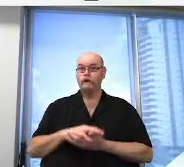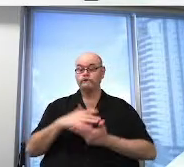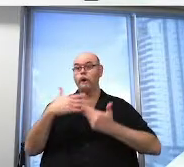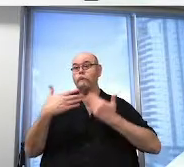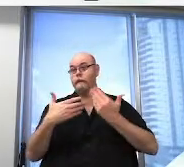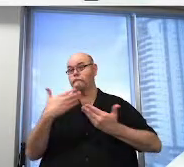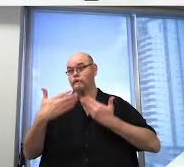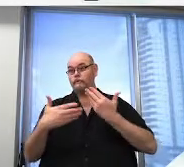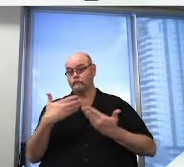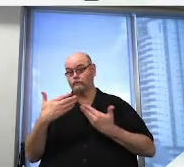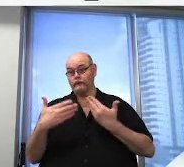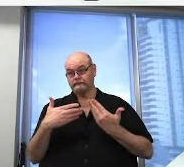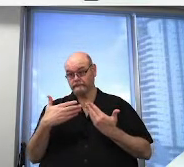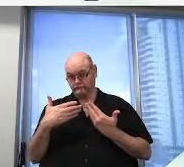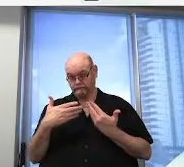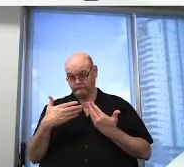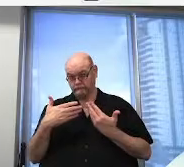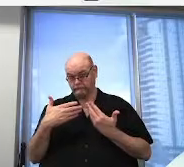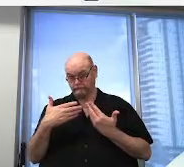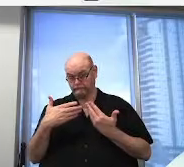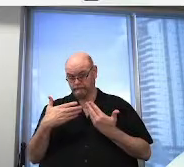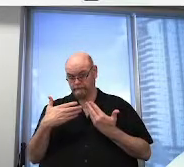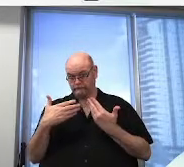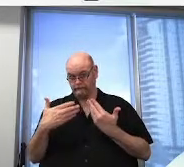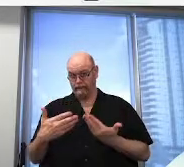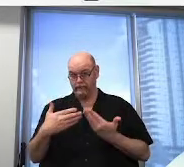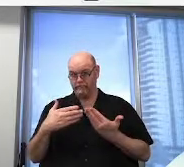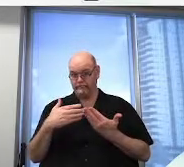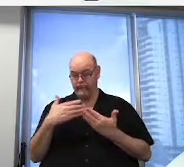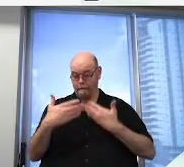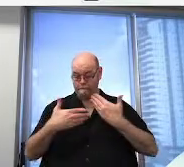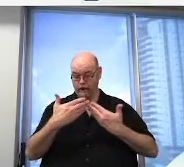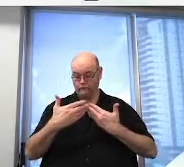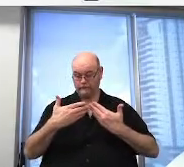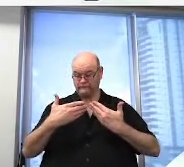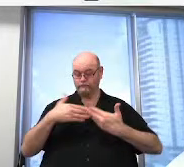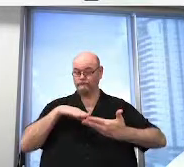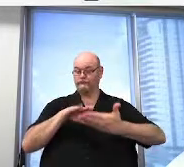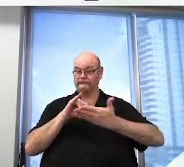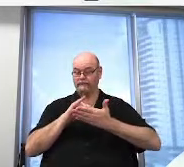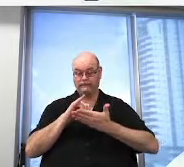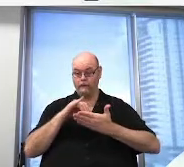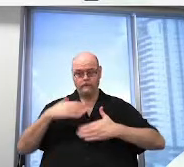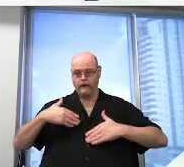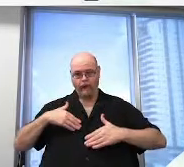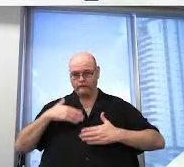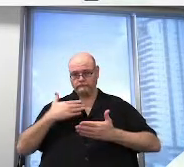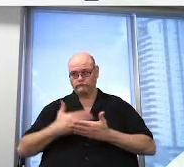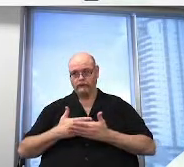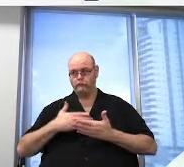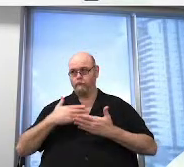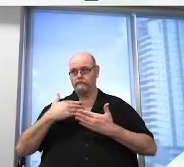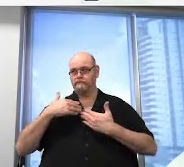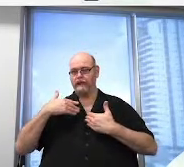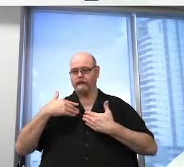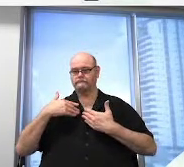we've been progressing that progress on that element. As you said, we're not there yet. We're having to still